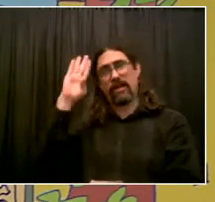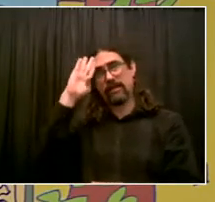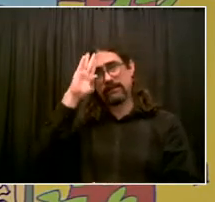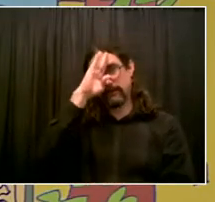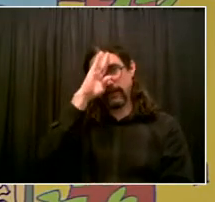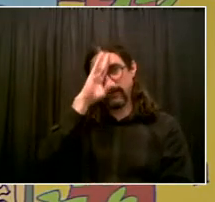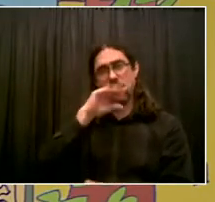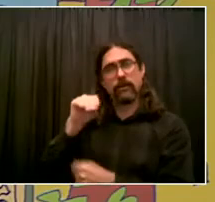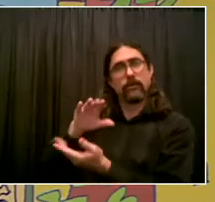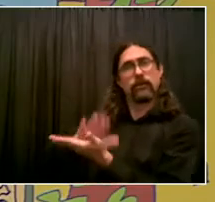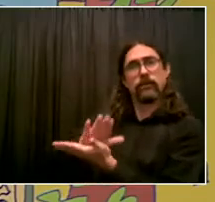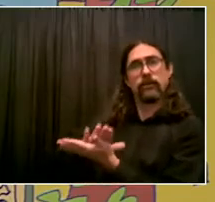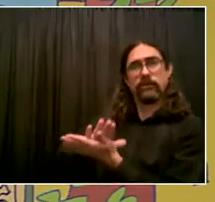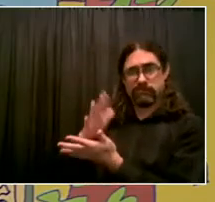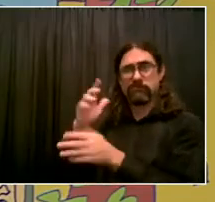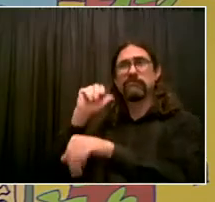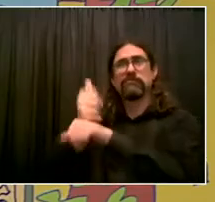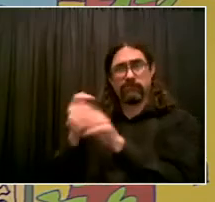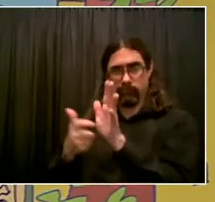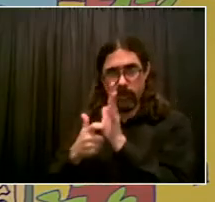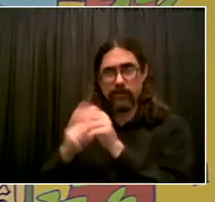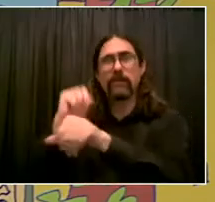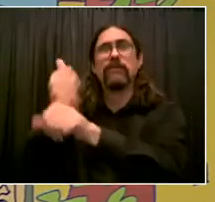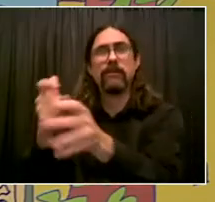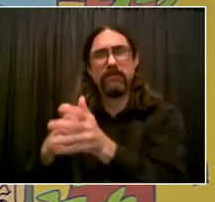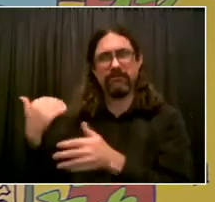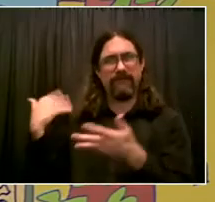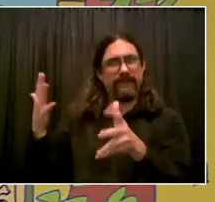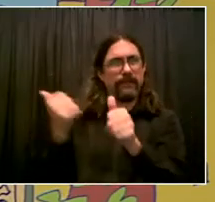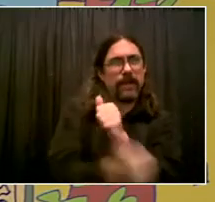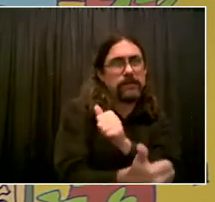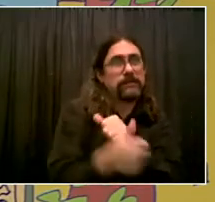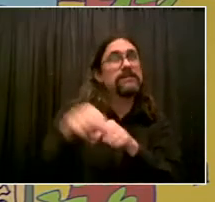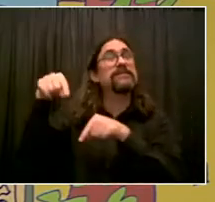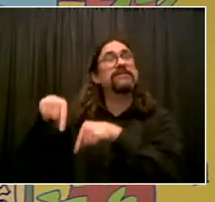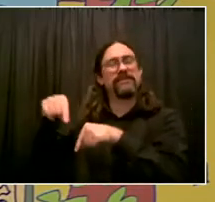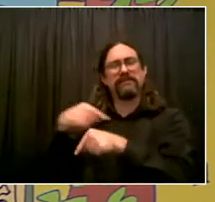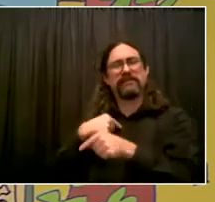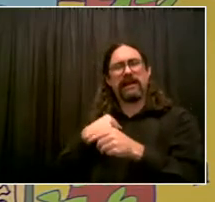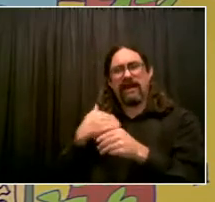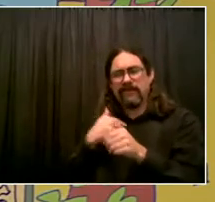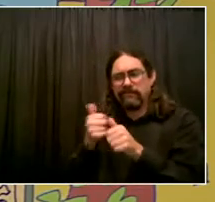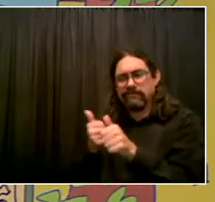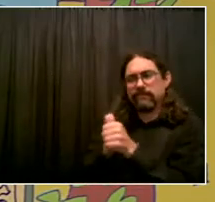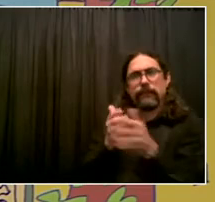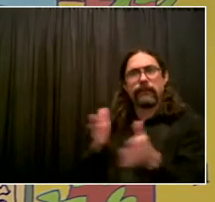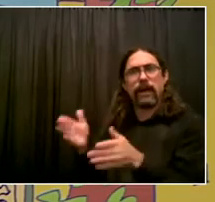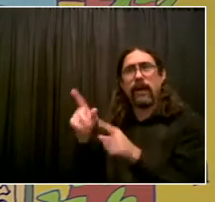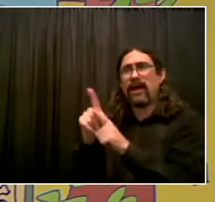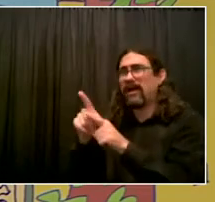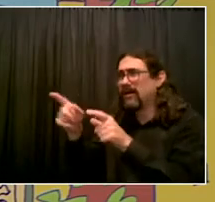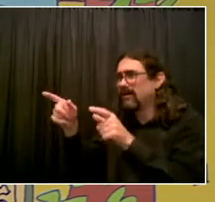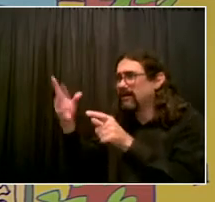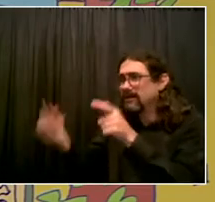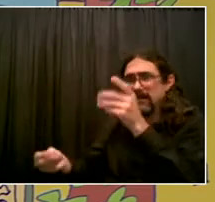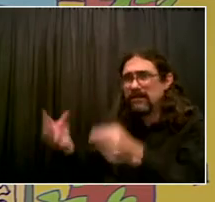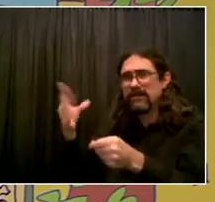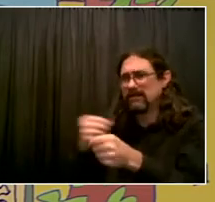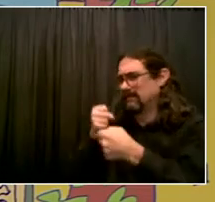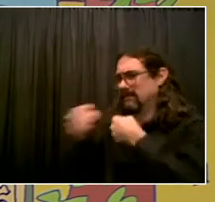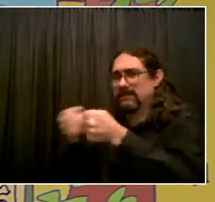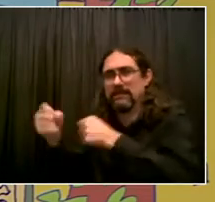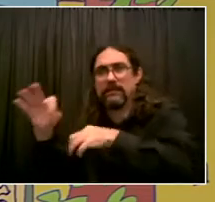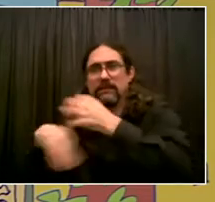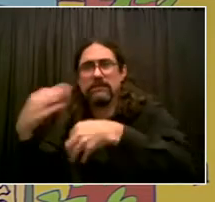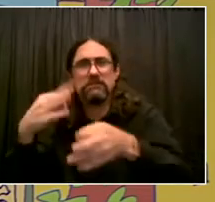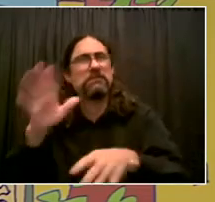different options. Obviously, use of overtime is an example, changing deployments, changing some priorities.